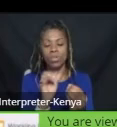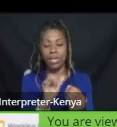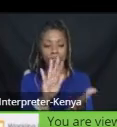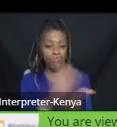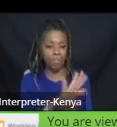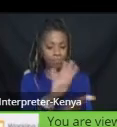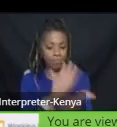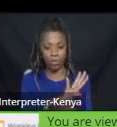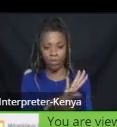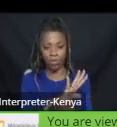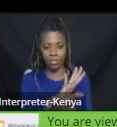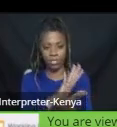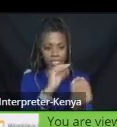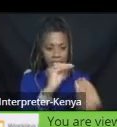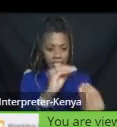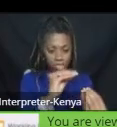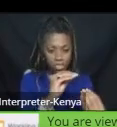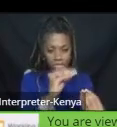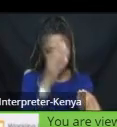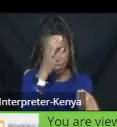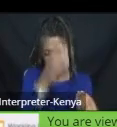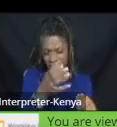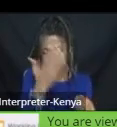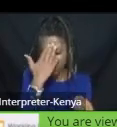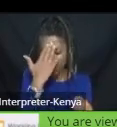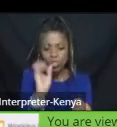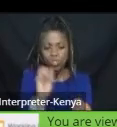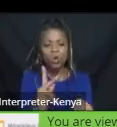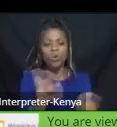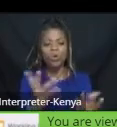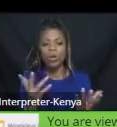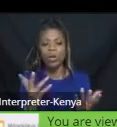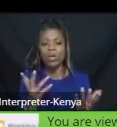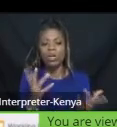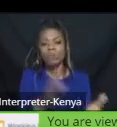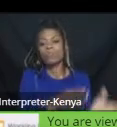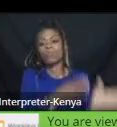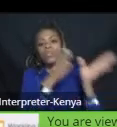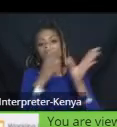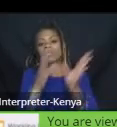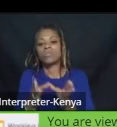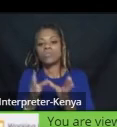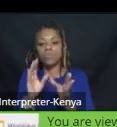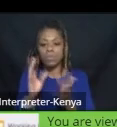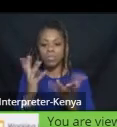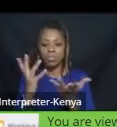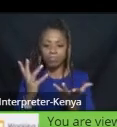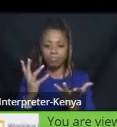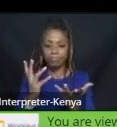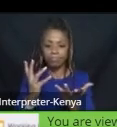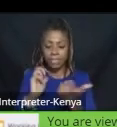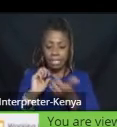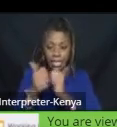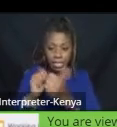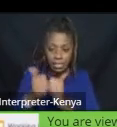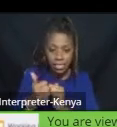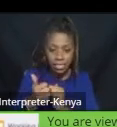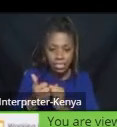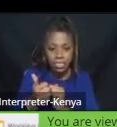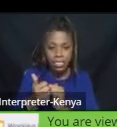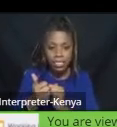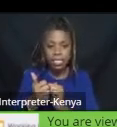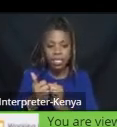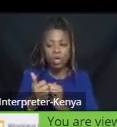all direct, it's all as we go. And then when we go to contests, of course, the big educational component